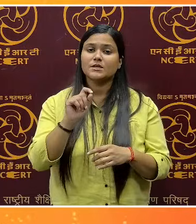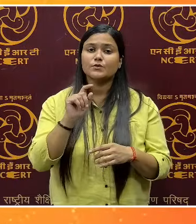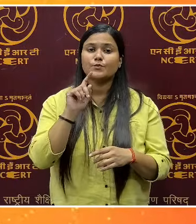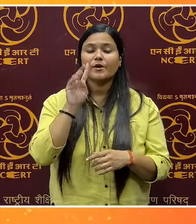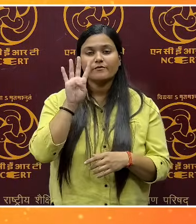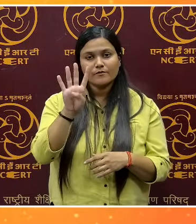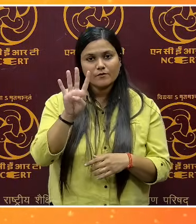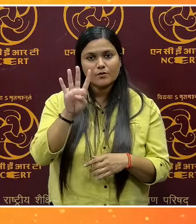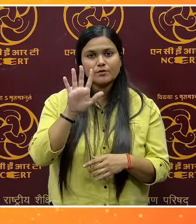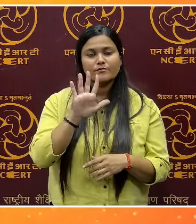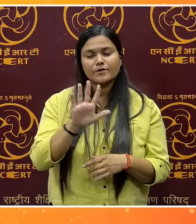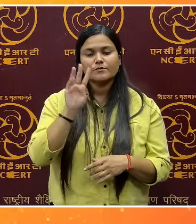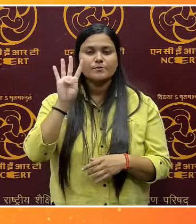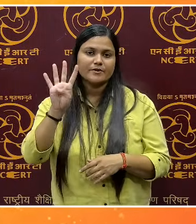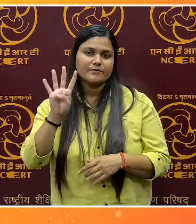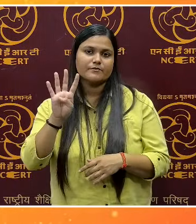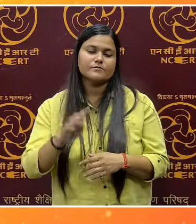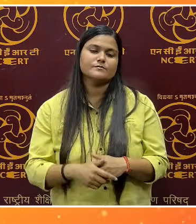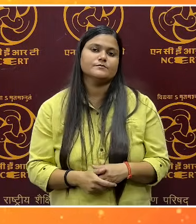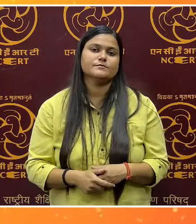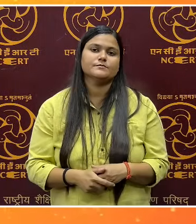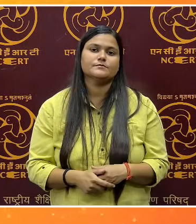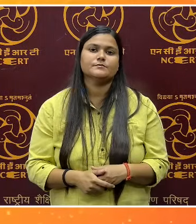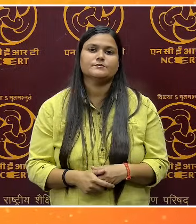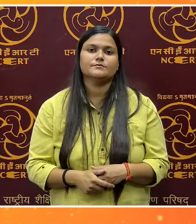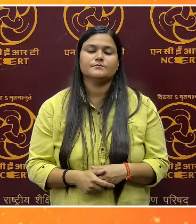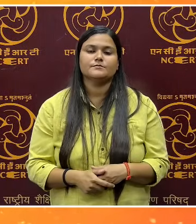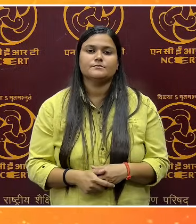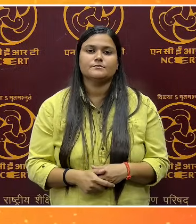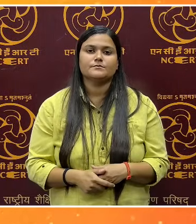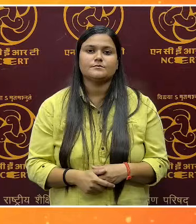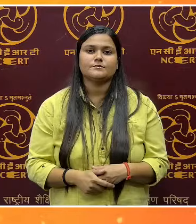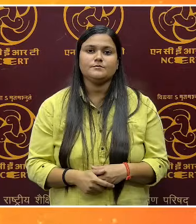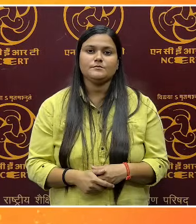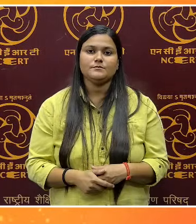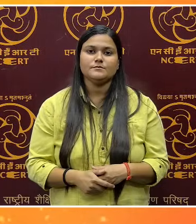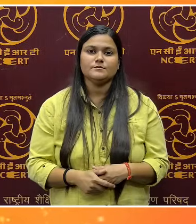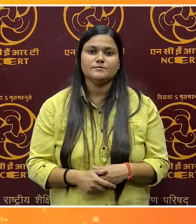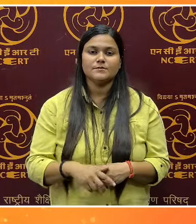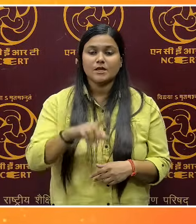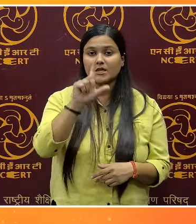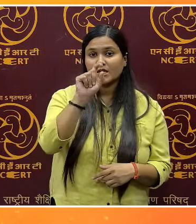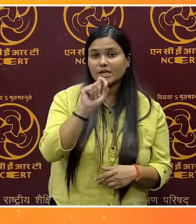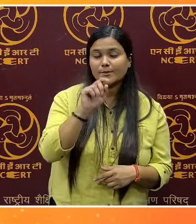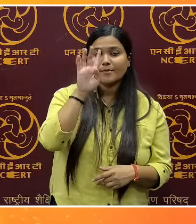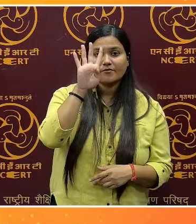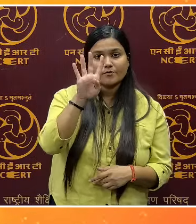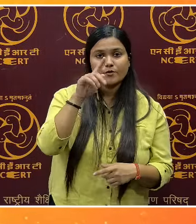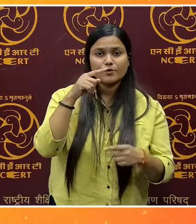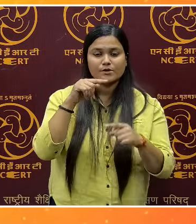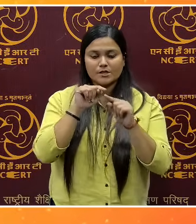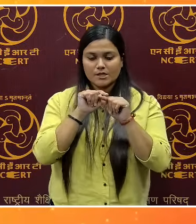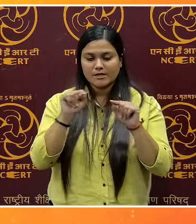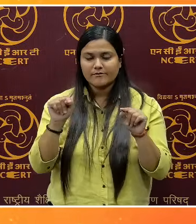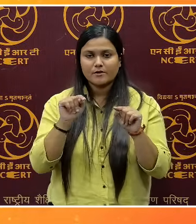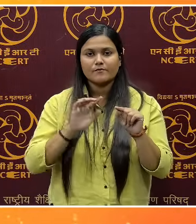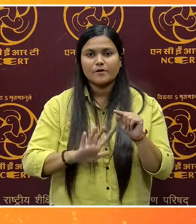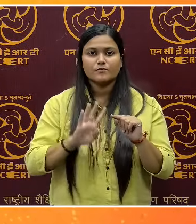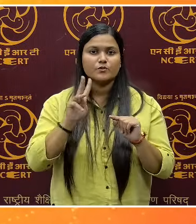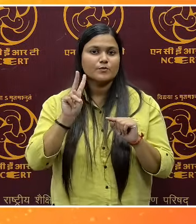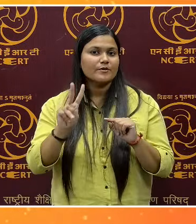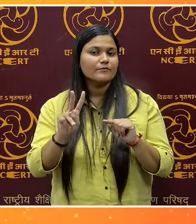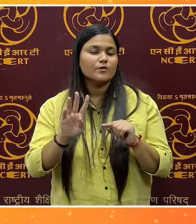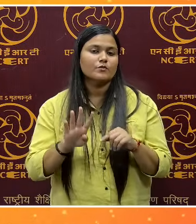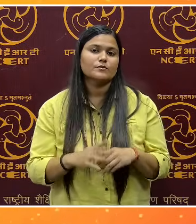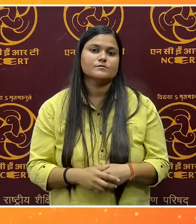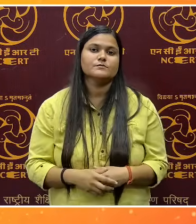4 and write it in exponential form. So we have here 10 to the power 4 divided by 5 to the power 4.